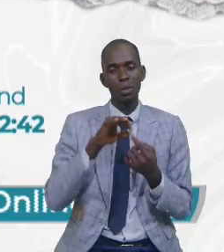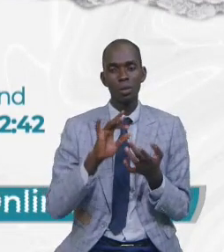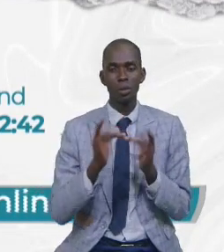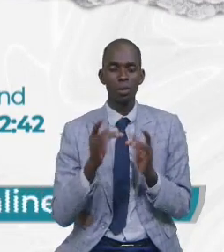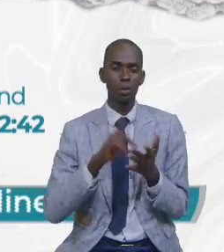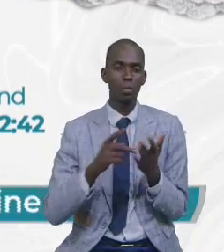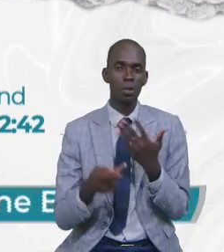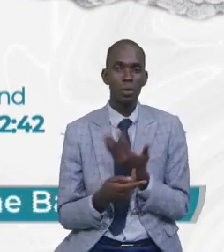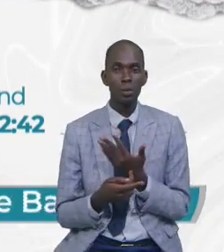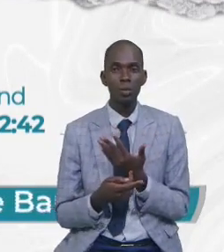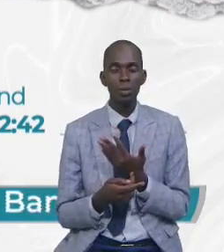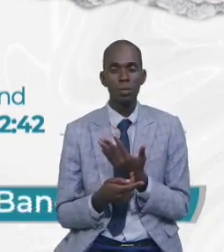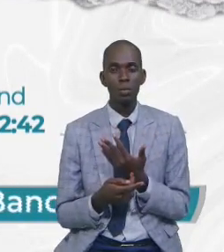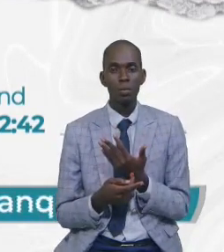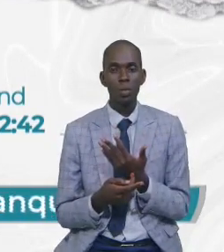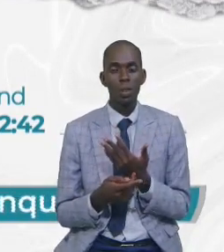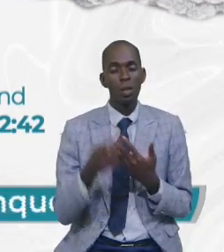For those of us in Port Harcourt,